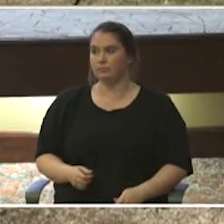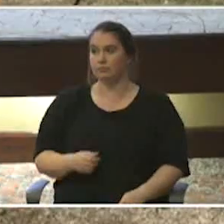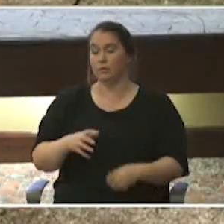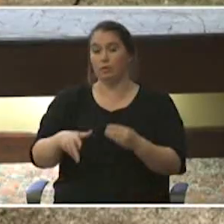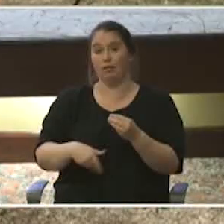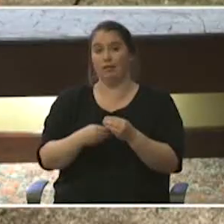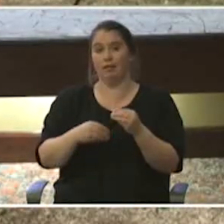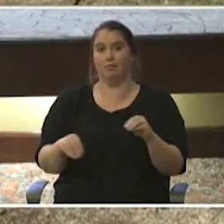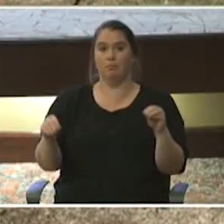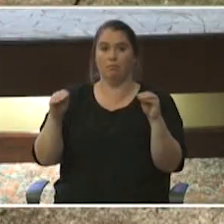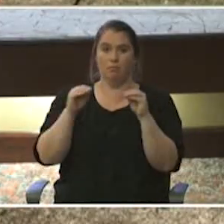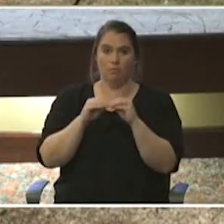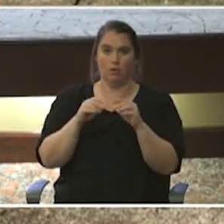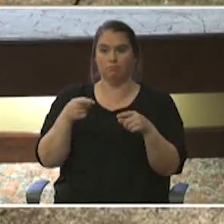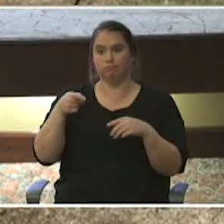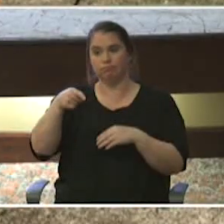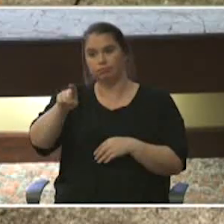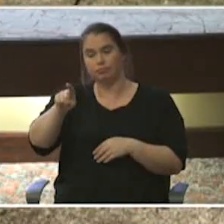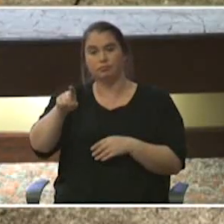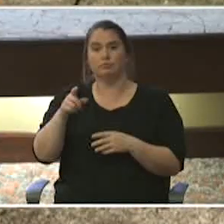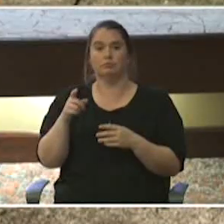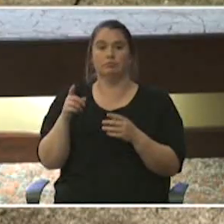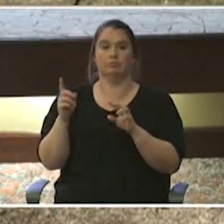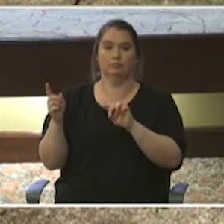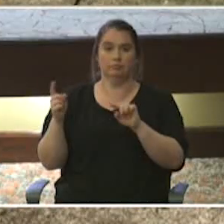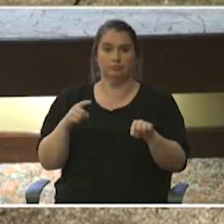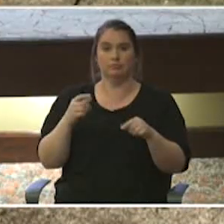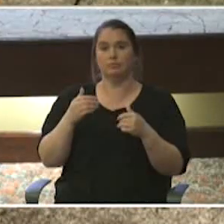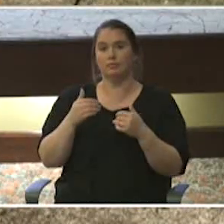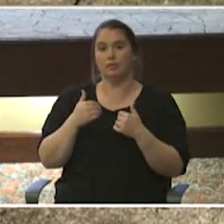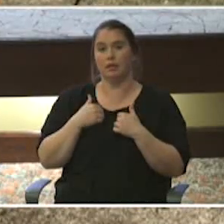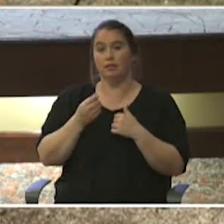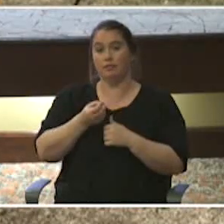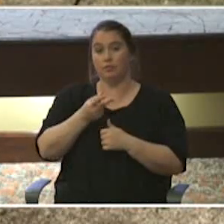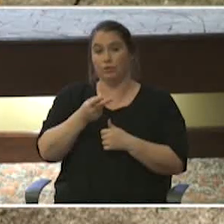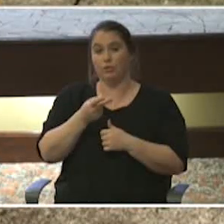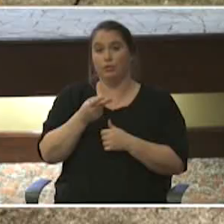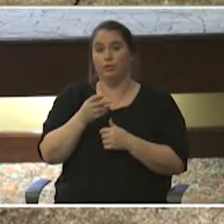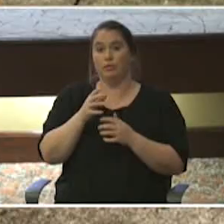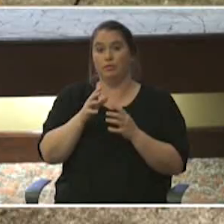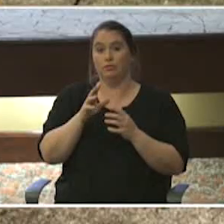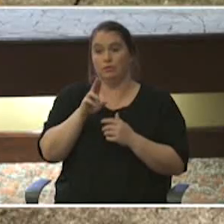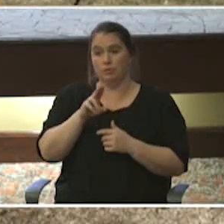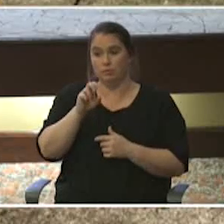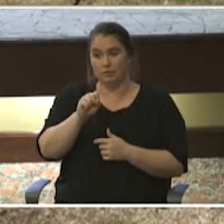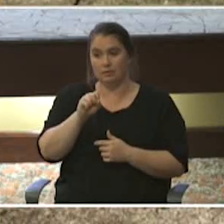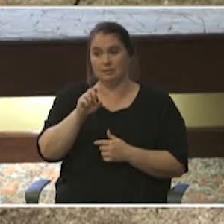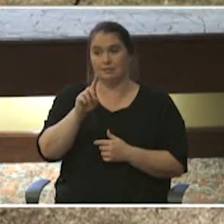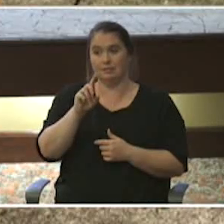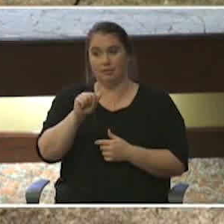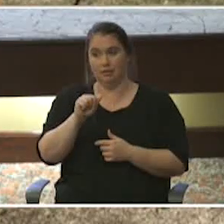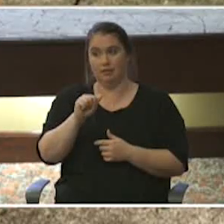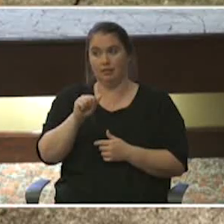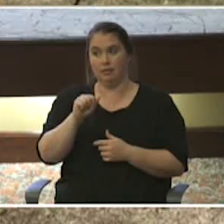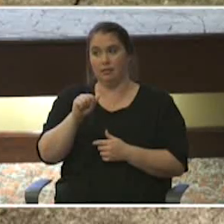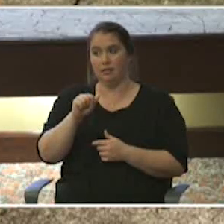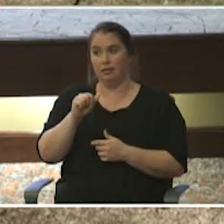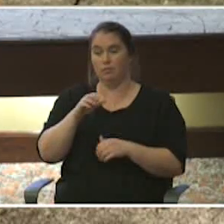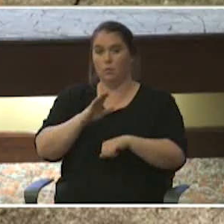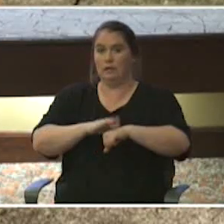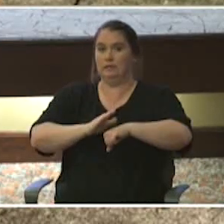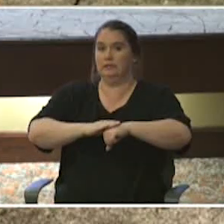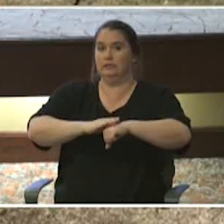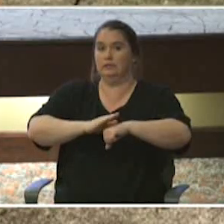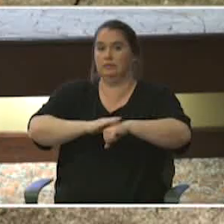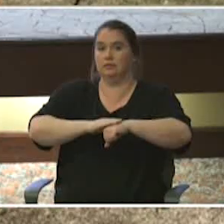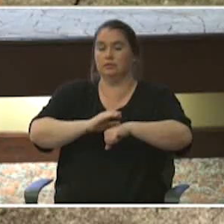the specific exhibitor that was here had quite a few USDA warnings